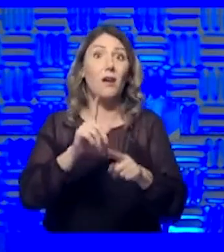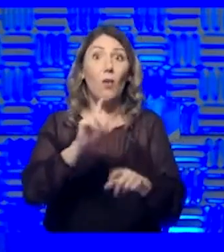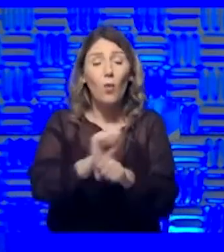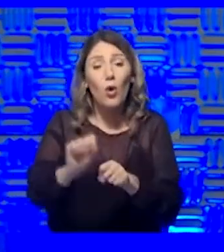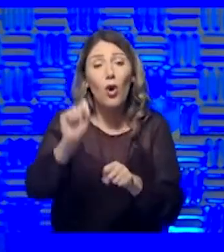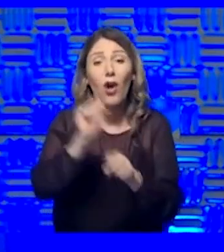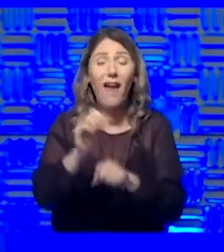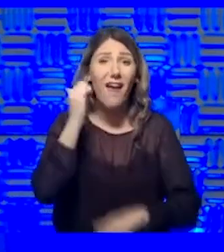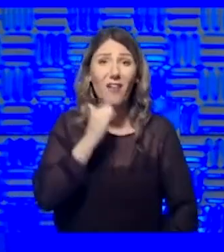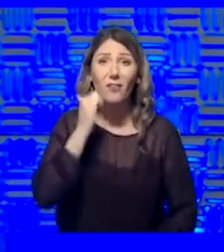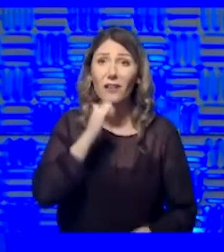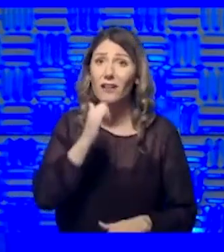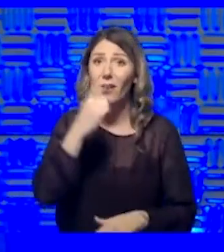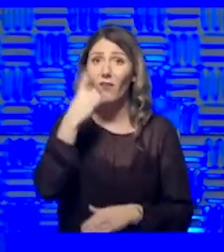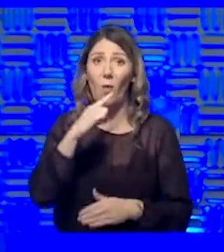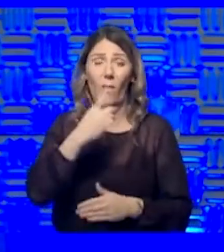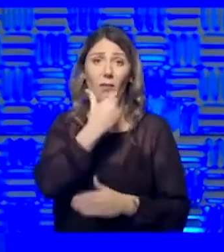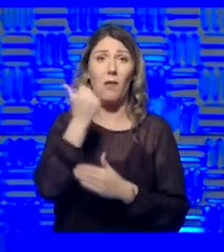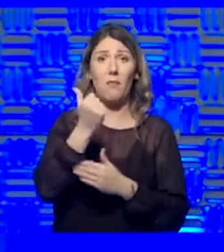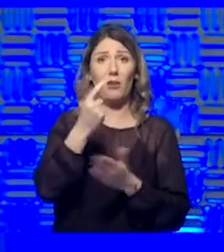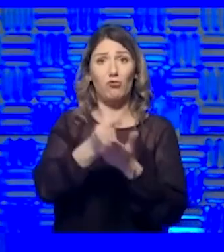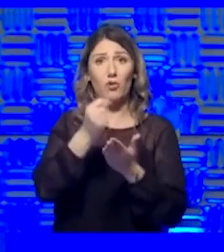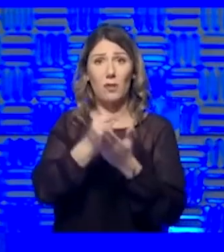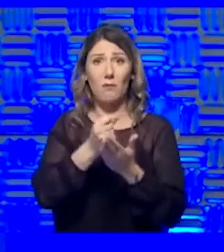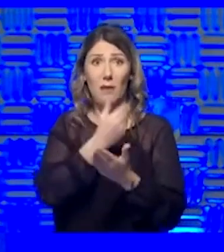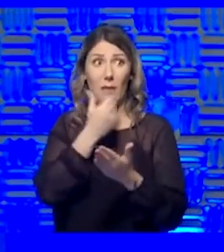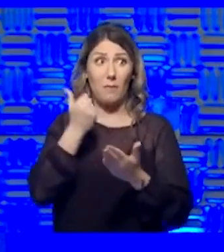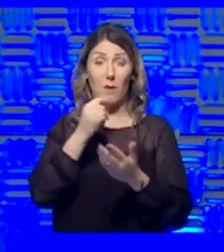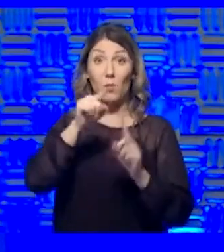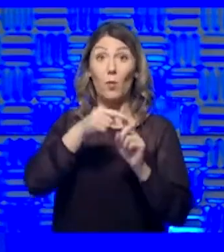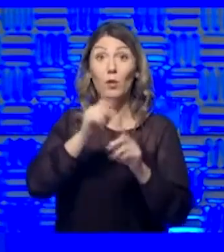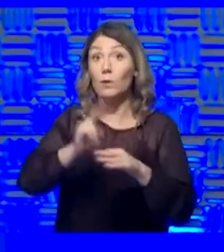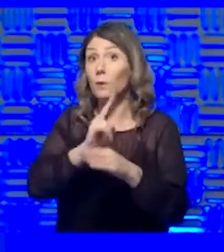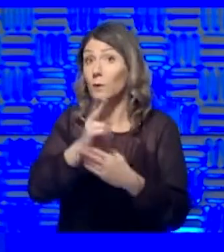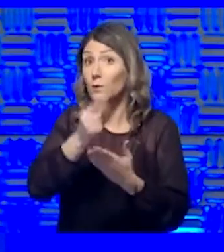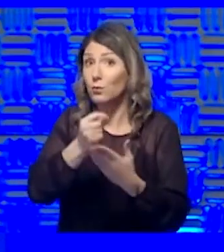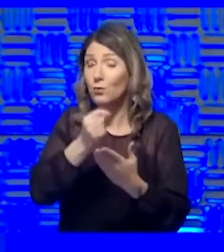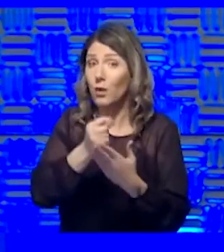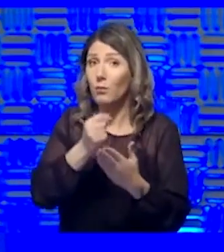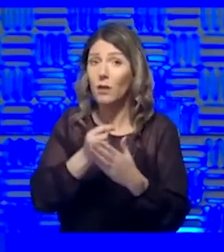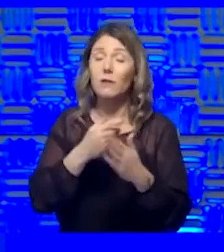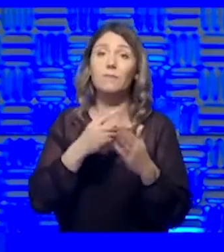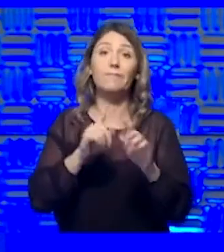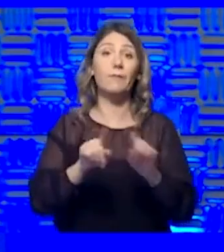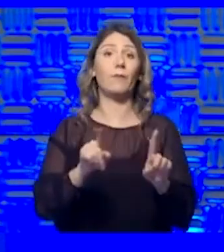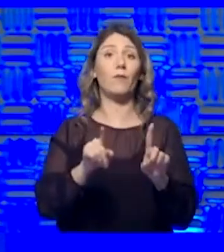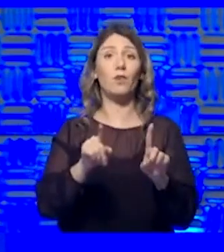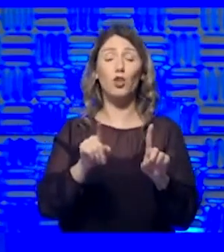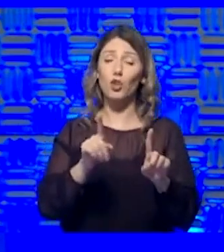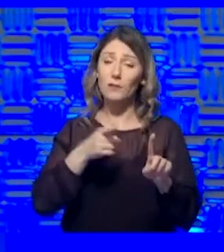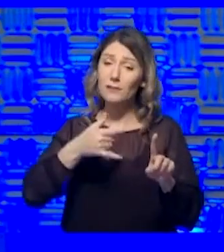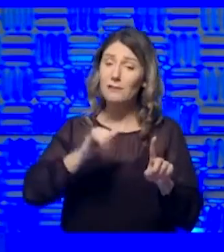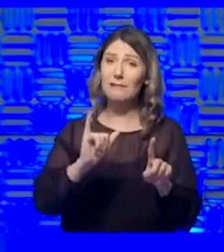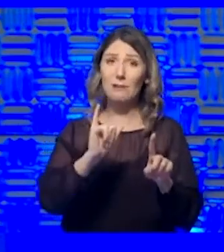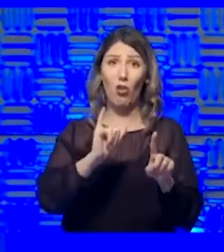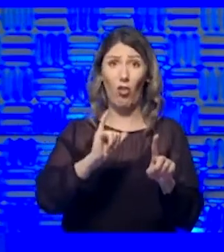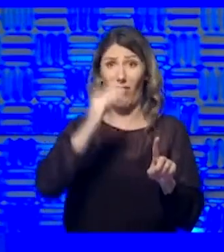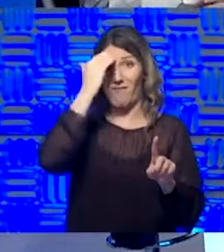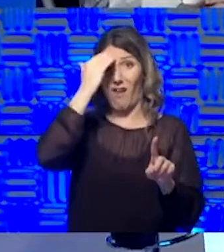find the best treatment, the best timing of treatment. And so, however, there still is that large knowledge gap